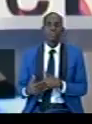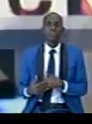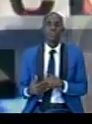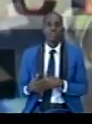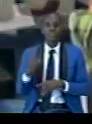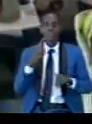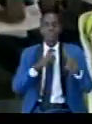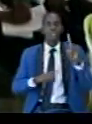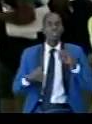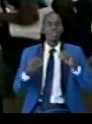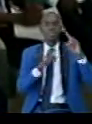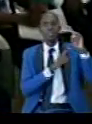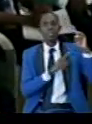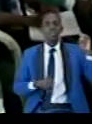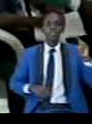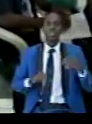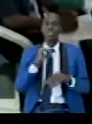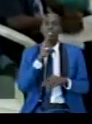for yourself.